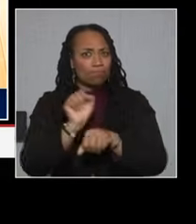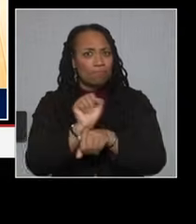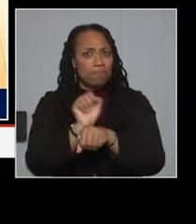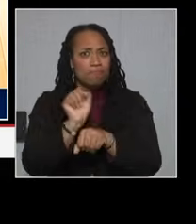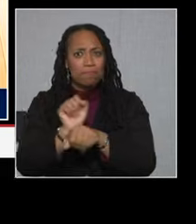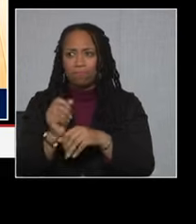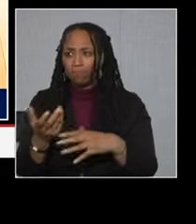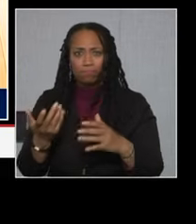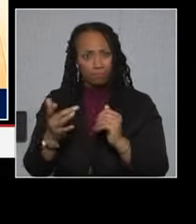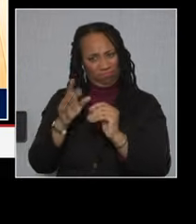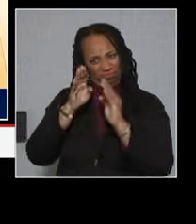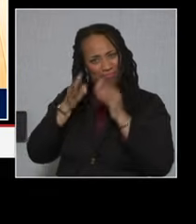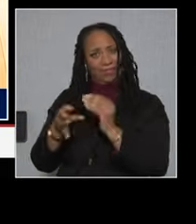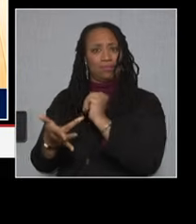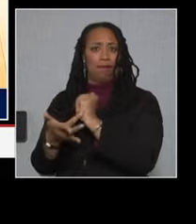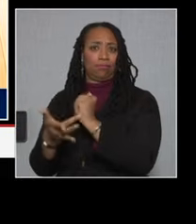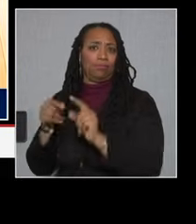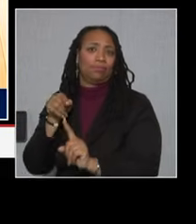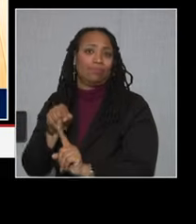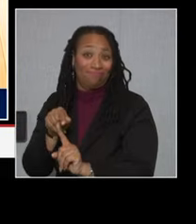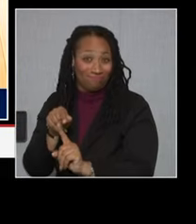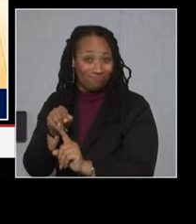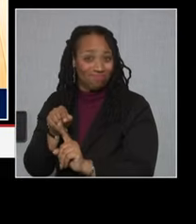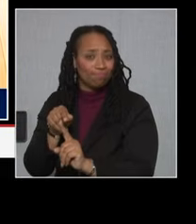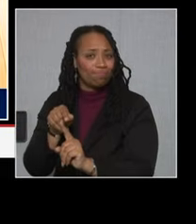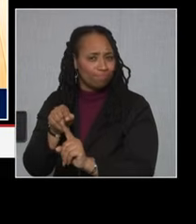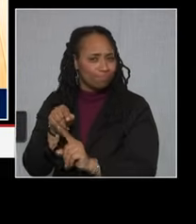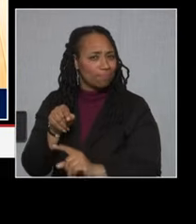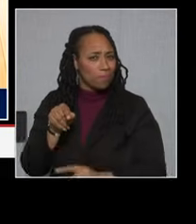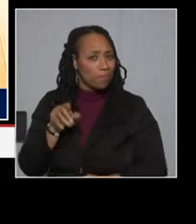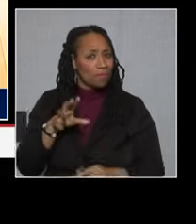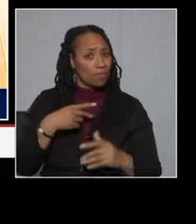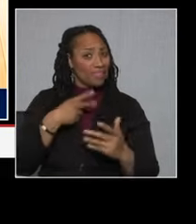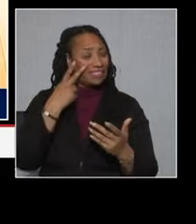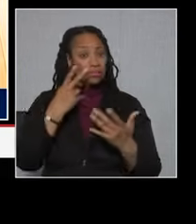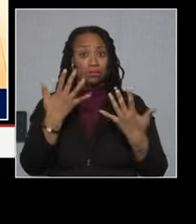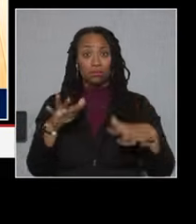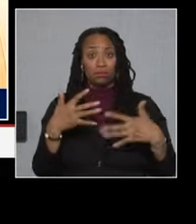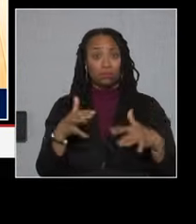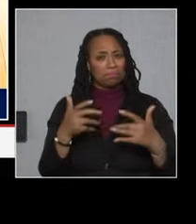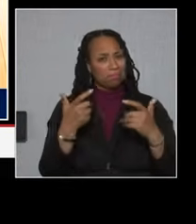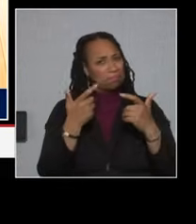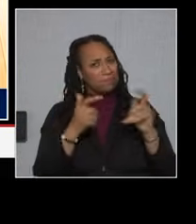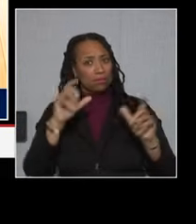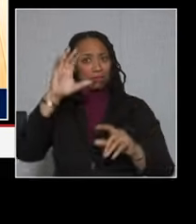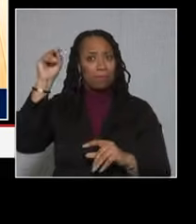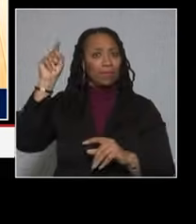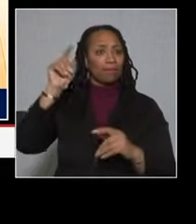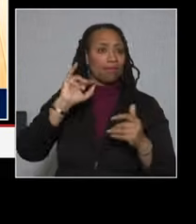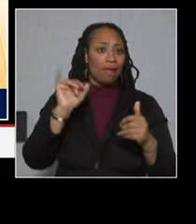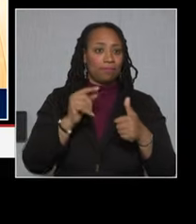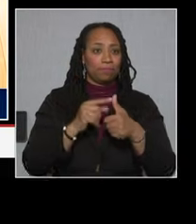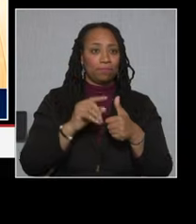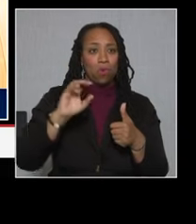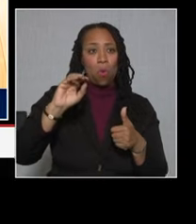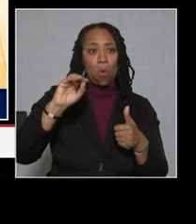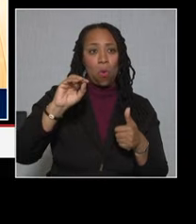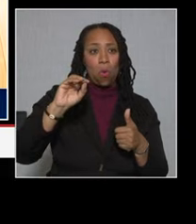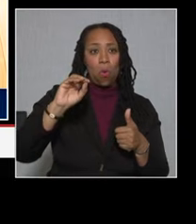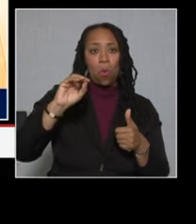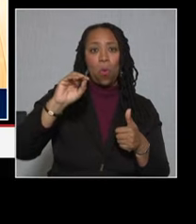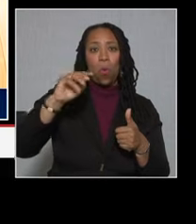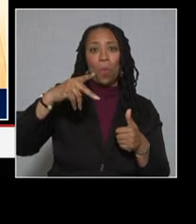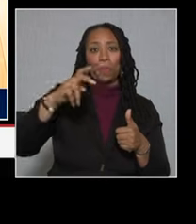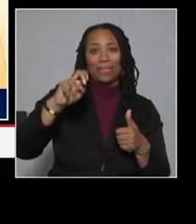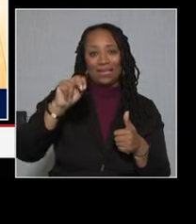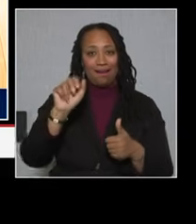We've seen major companies like OpenAI, NVIDIA, Cisco, SpaceX, and others making